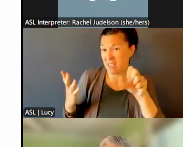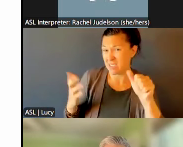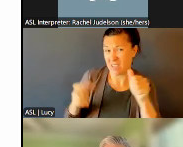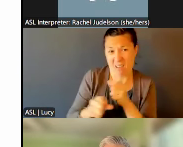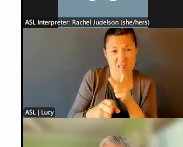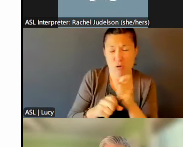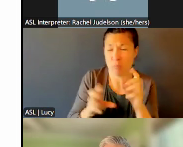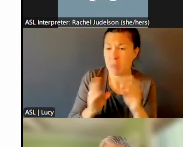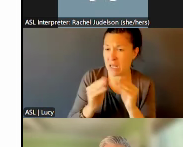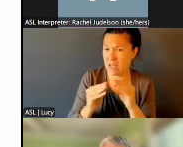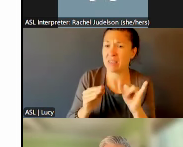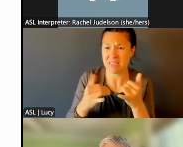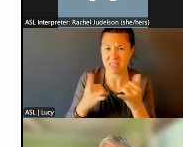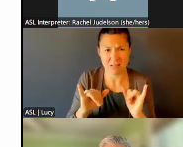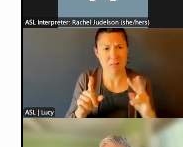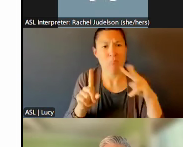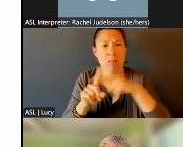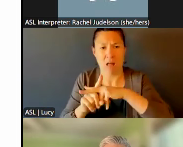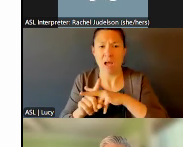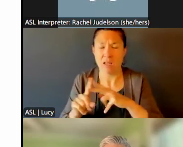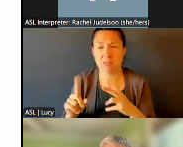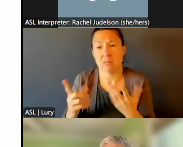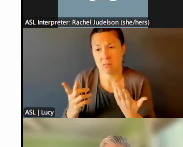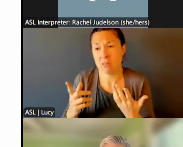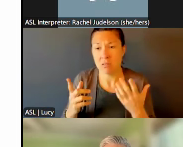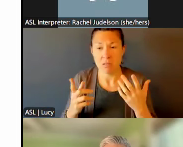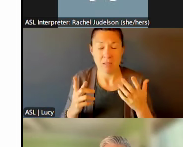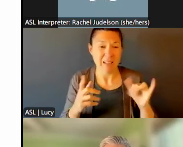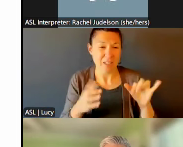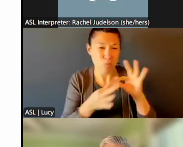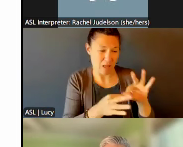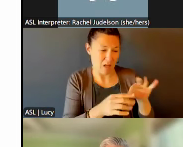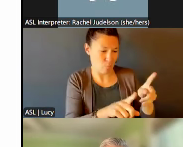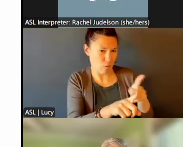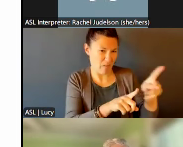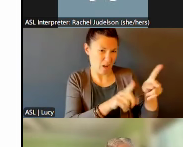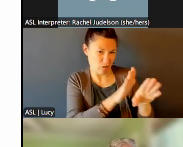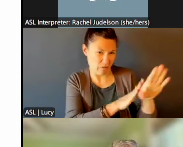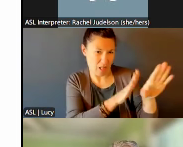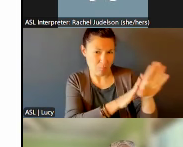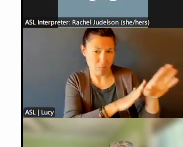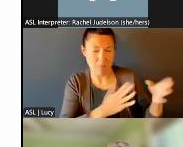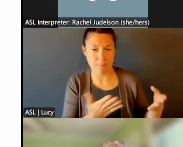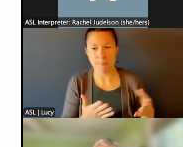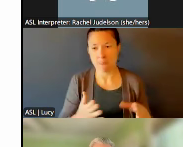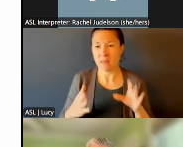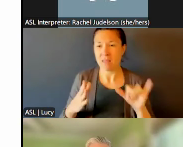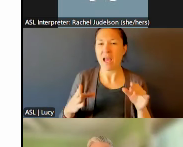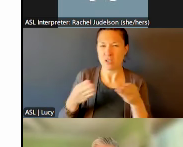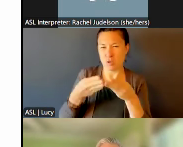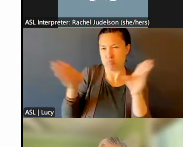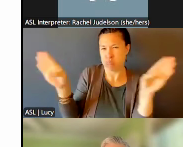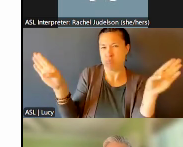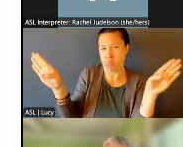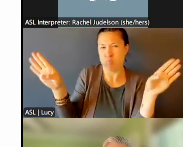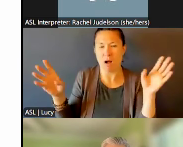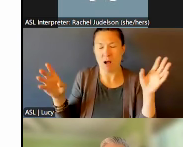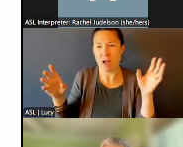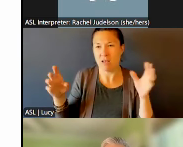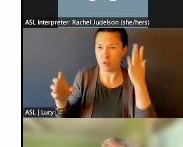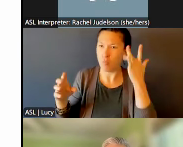it helps us with our professional development. So that's the level of broadness that we're hoping to establish in the